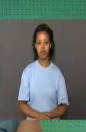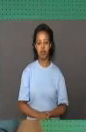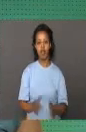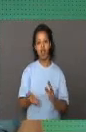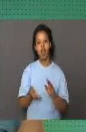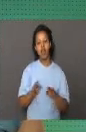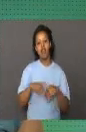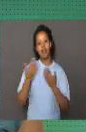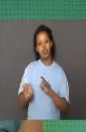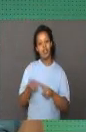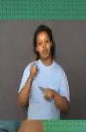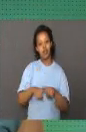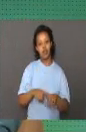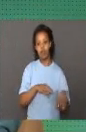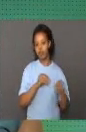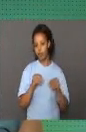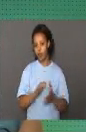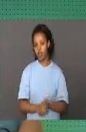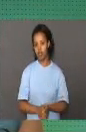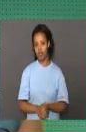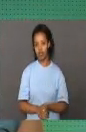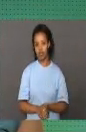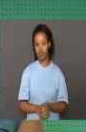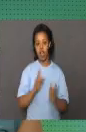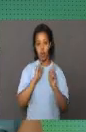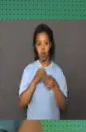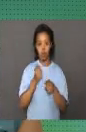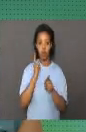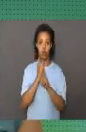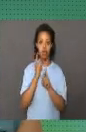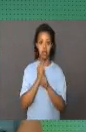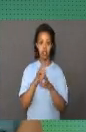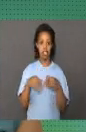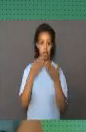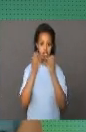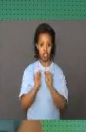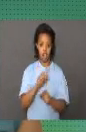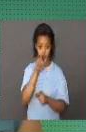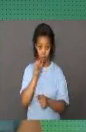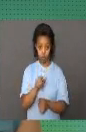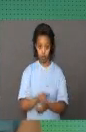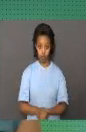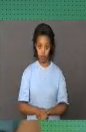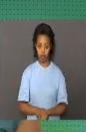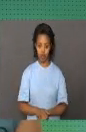Welcome back, students. Were you able to complete this activity?